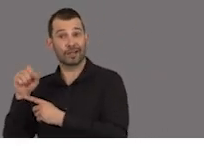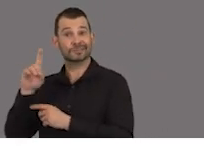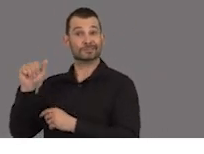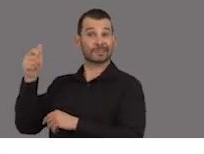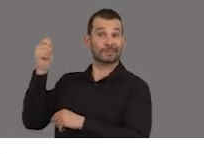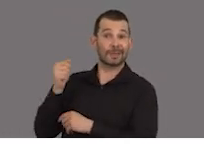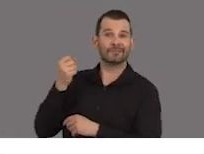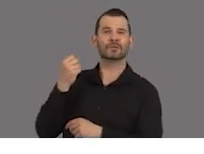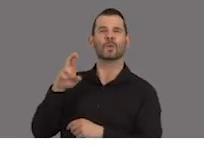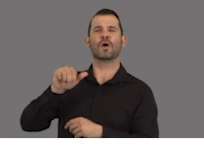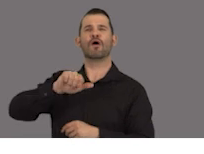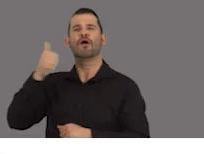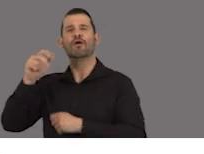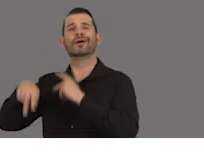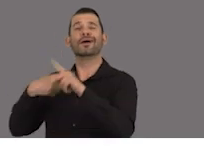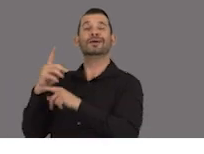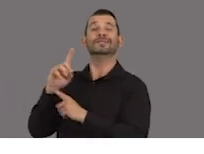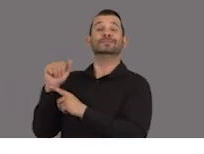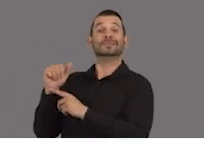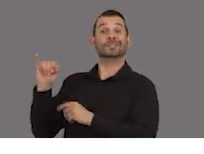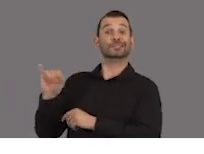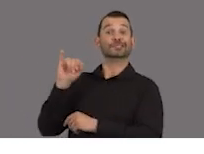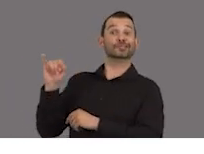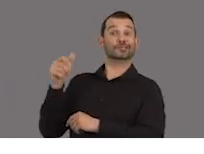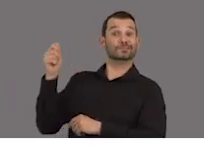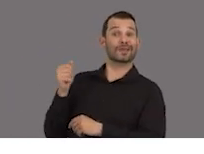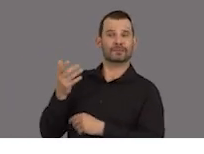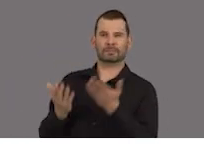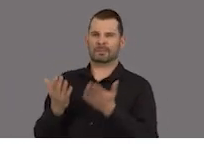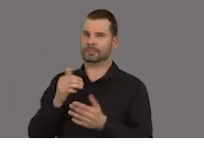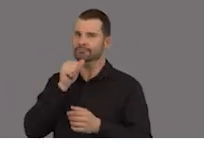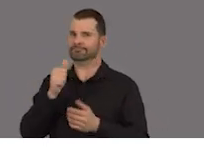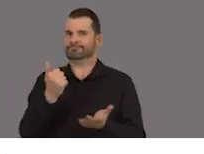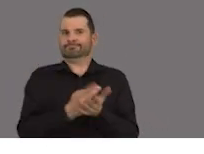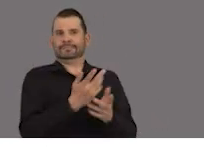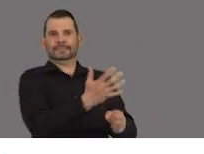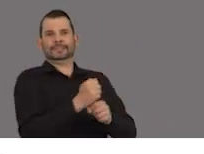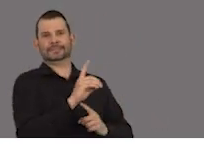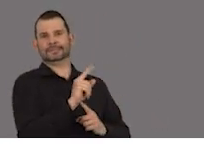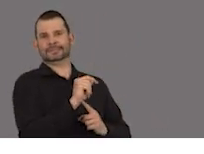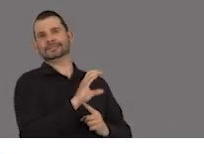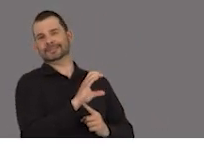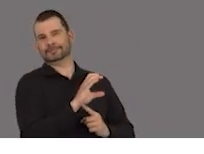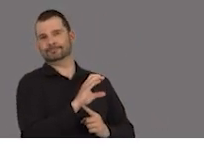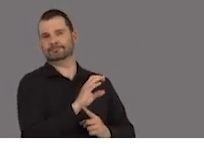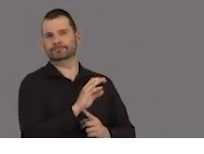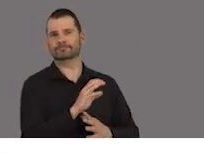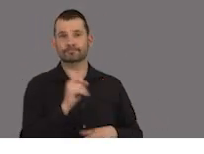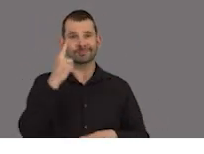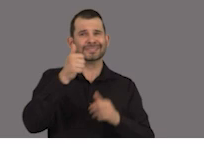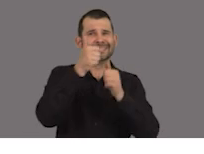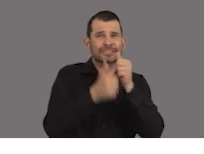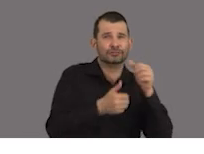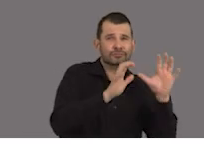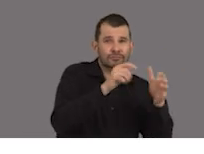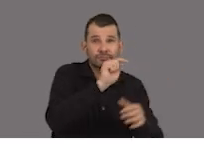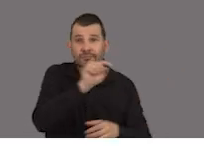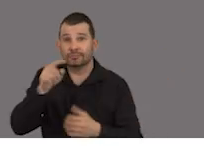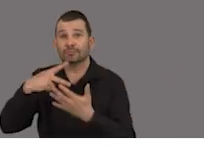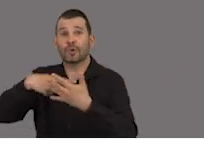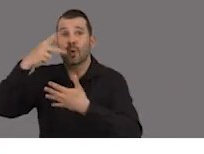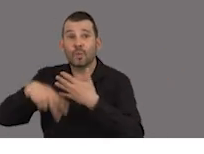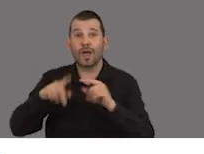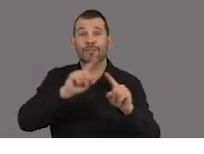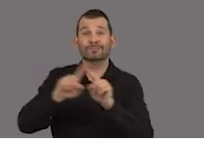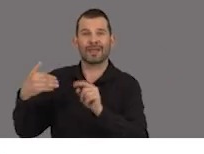Veterans Affairs disability benefits, or other types of disability or insurance benefits, you may not be eligible for the